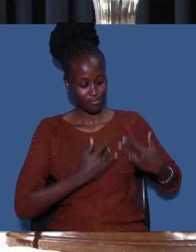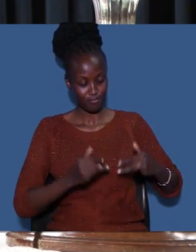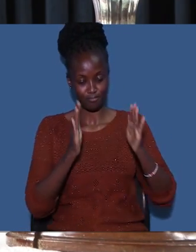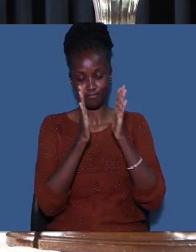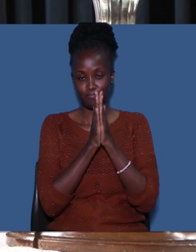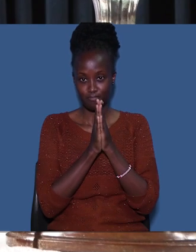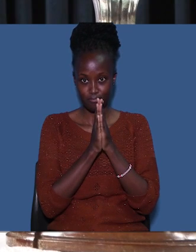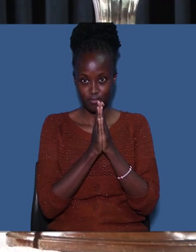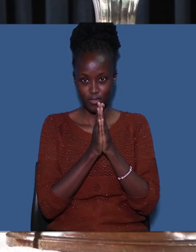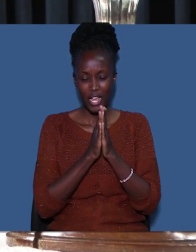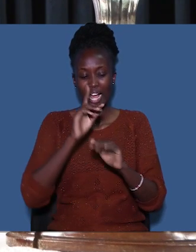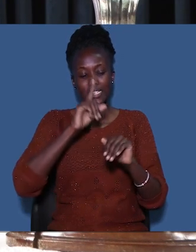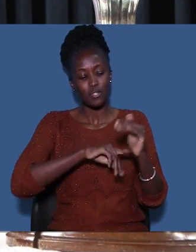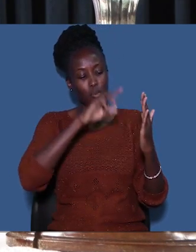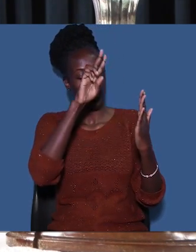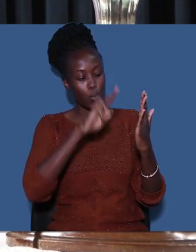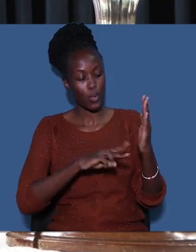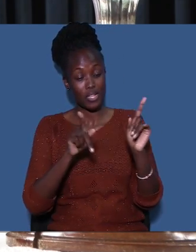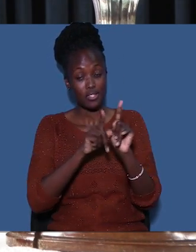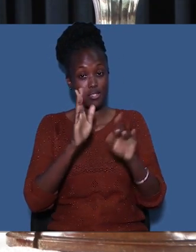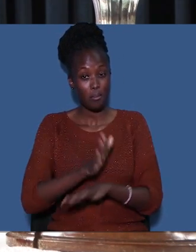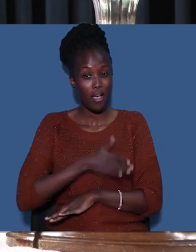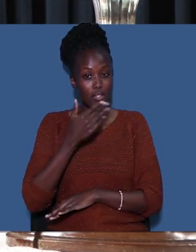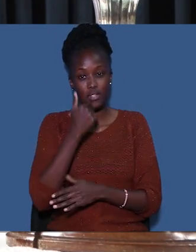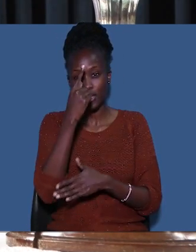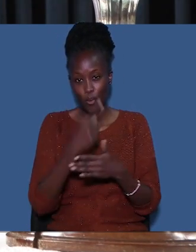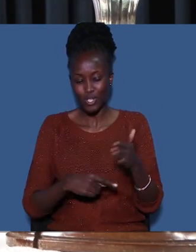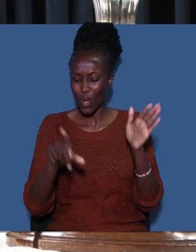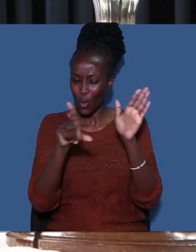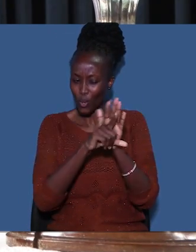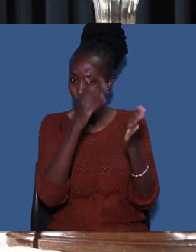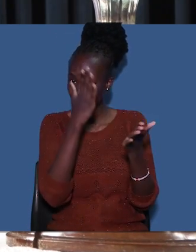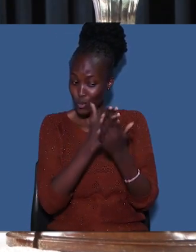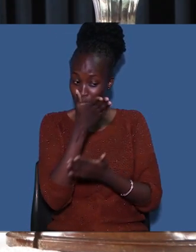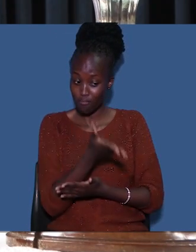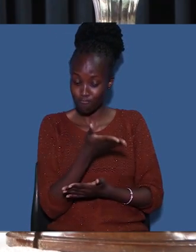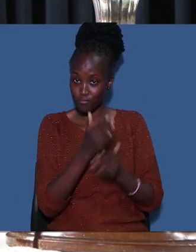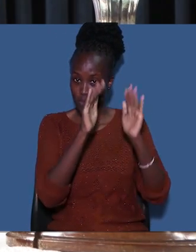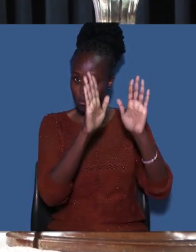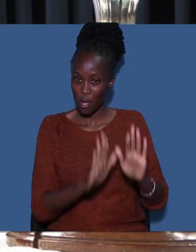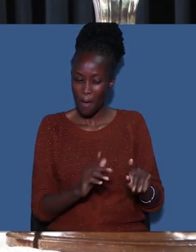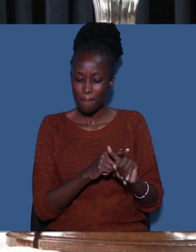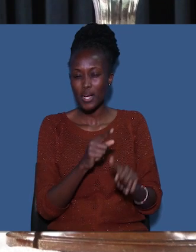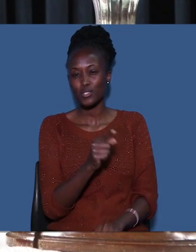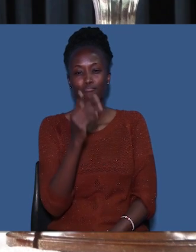and response tells us clearly that the law of God still applies to us. But do we really think